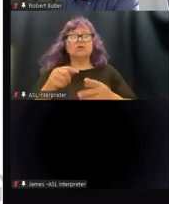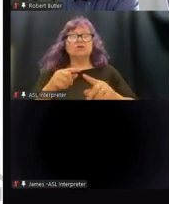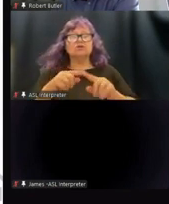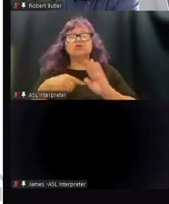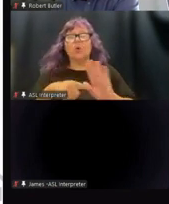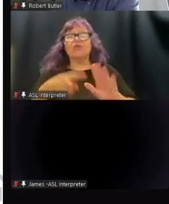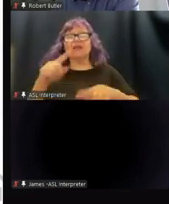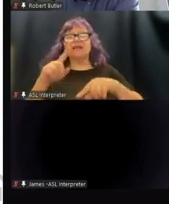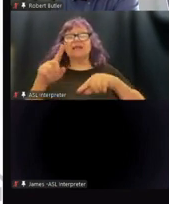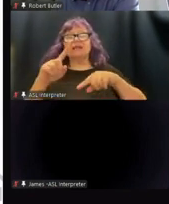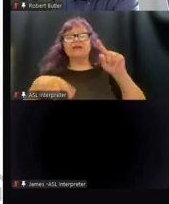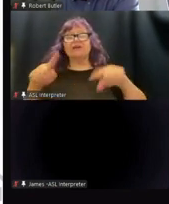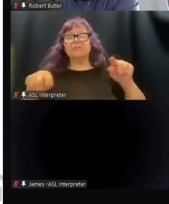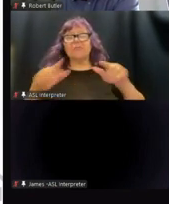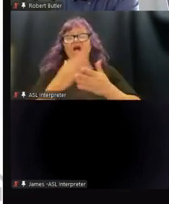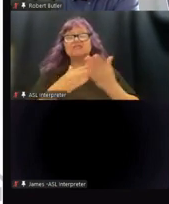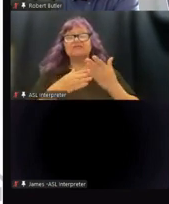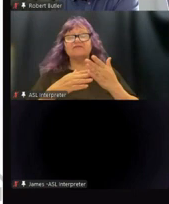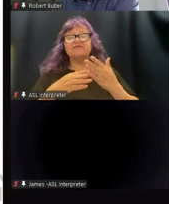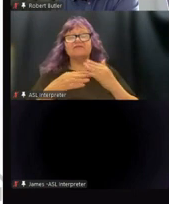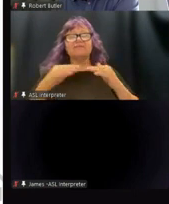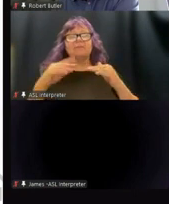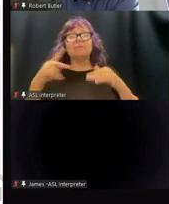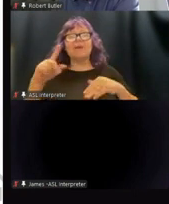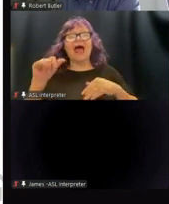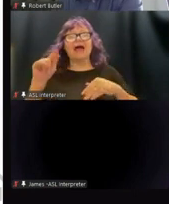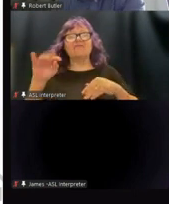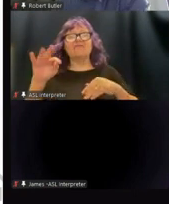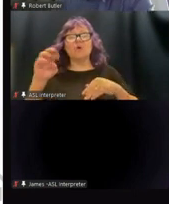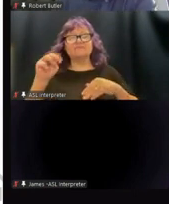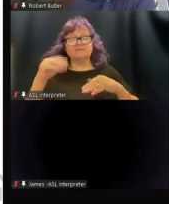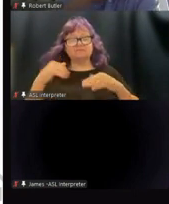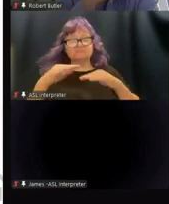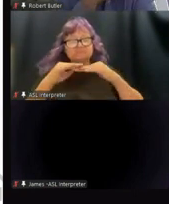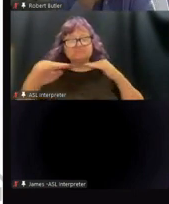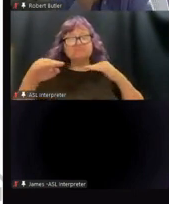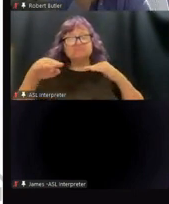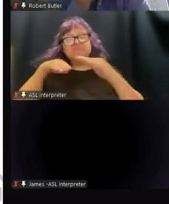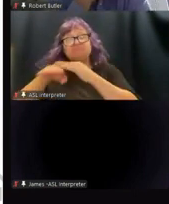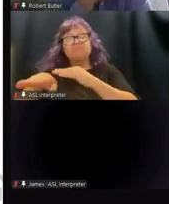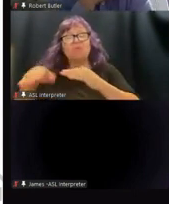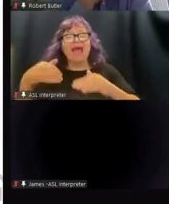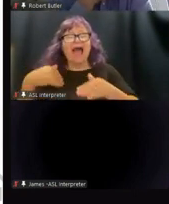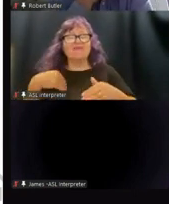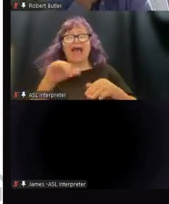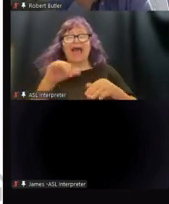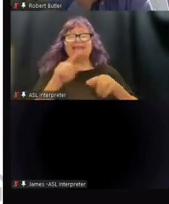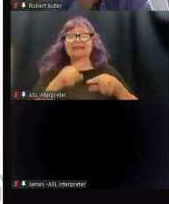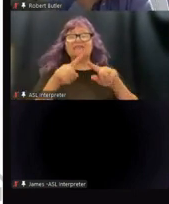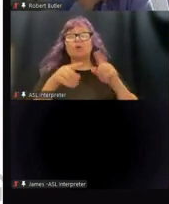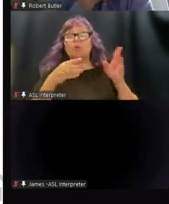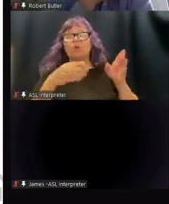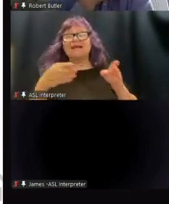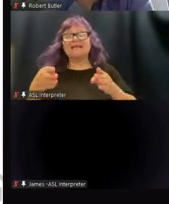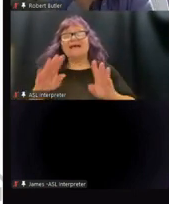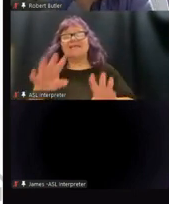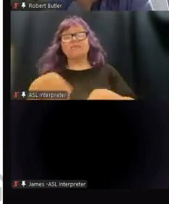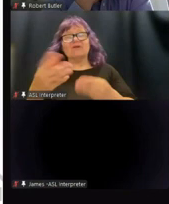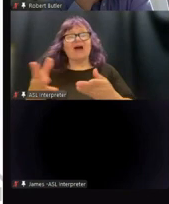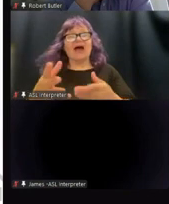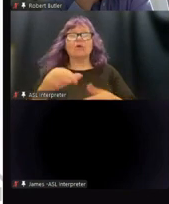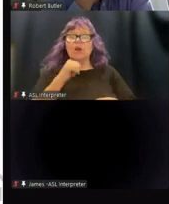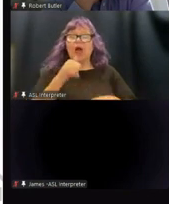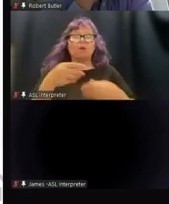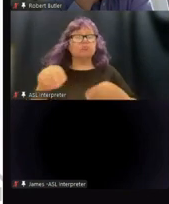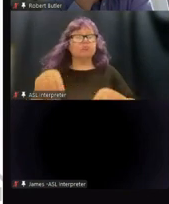of platforms we have at our stations and the ways in which they provide or don't provide